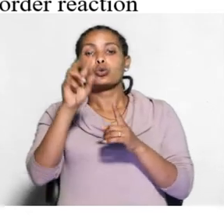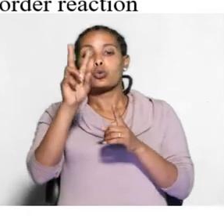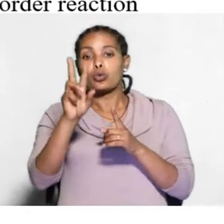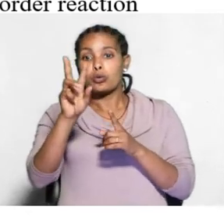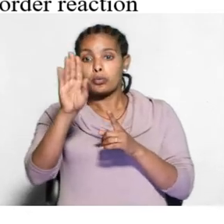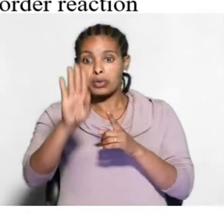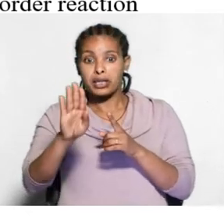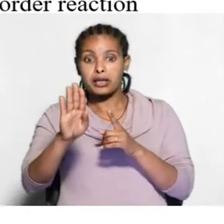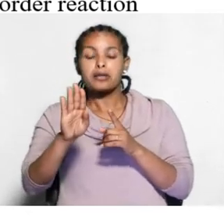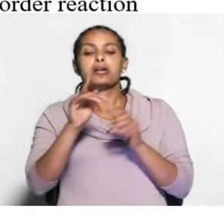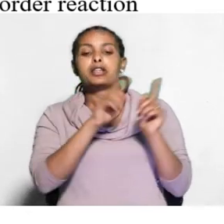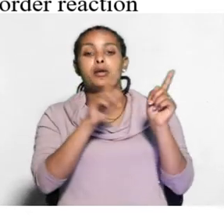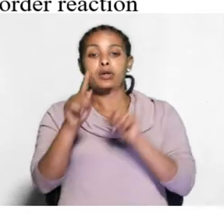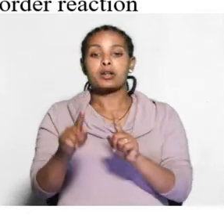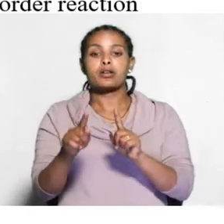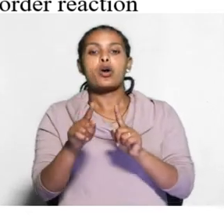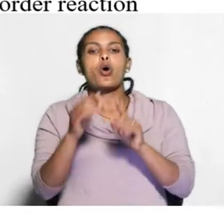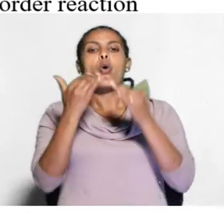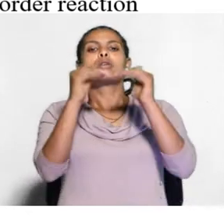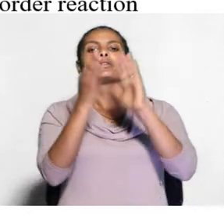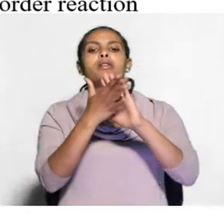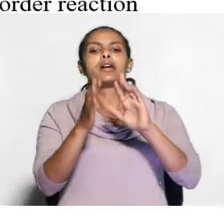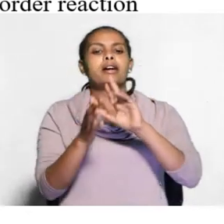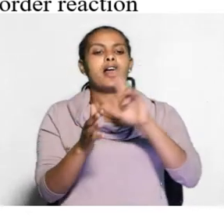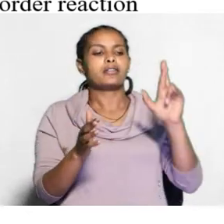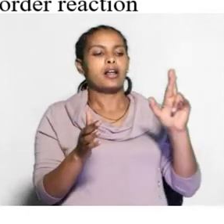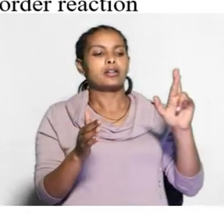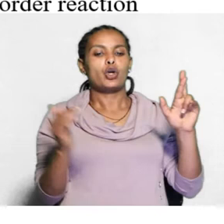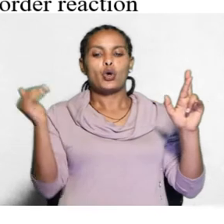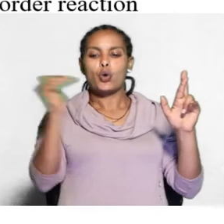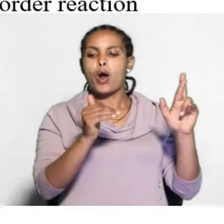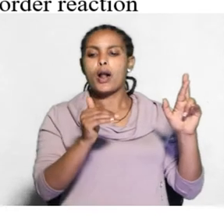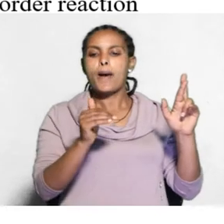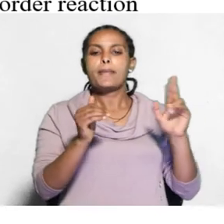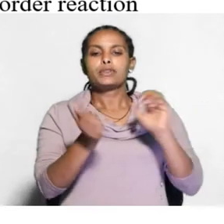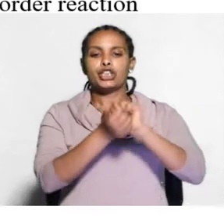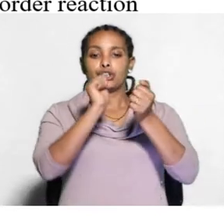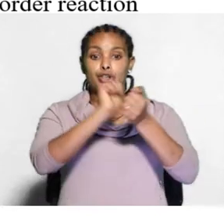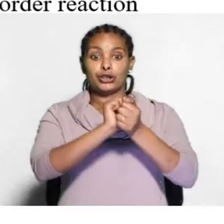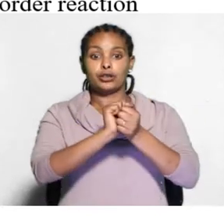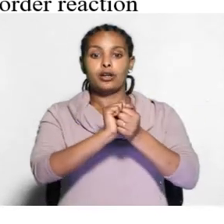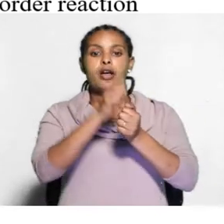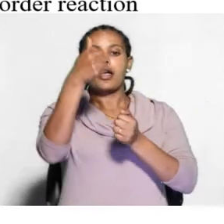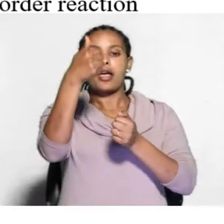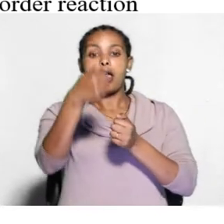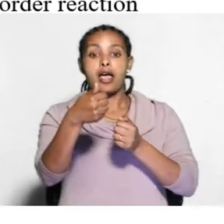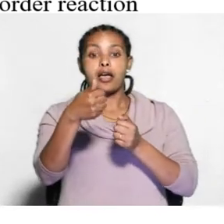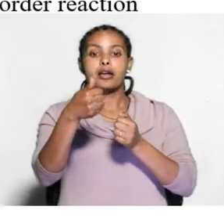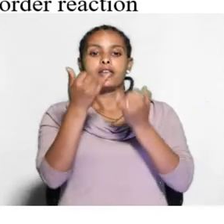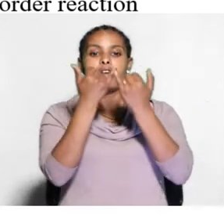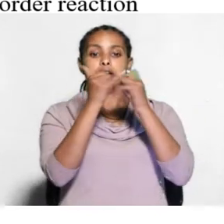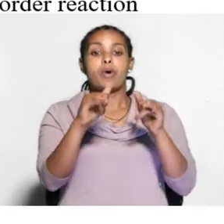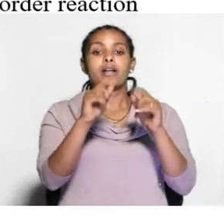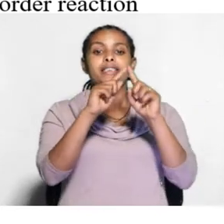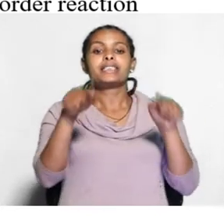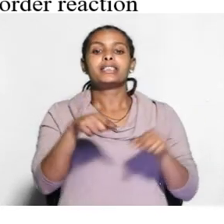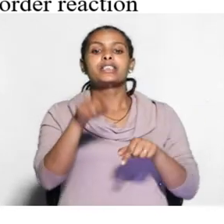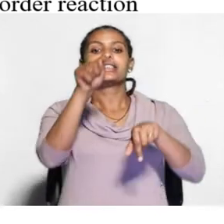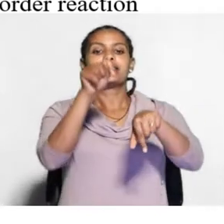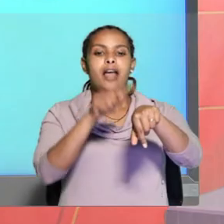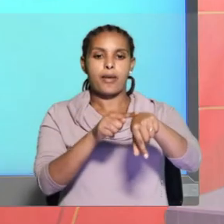equal in terms of concentration of reactant equal minus changing construction of a divided by change in